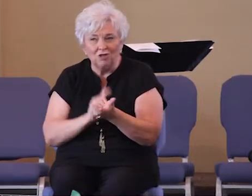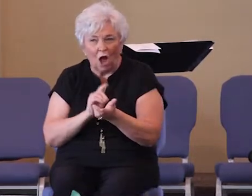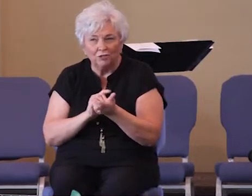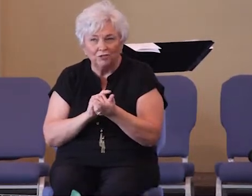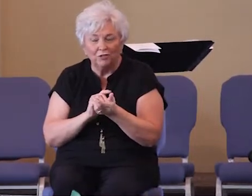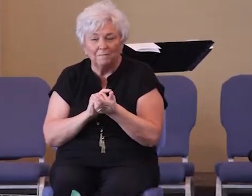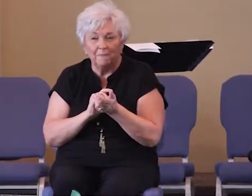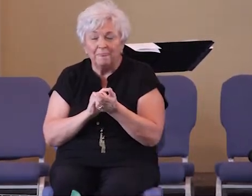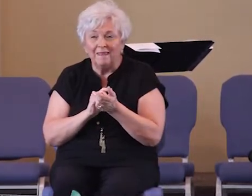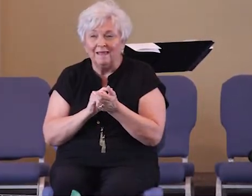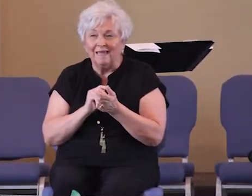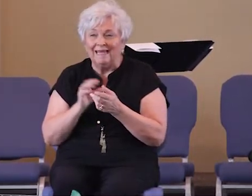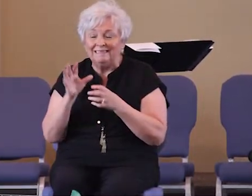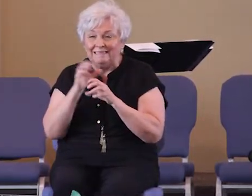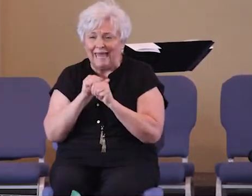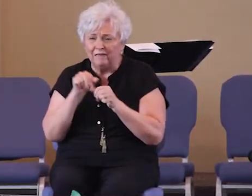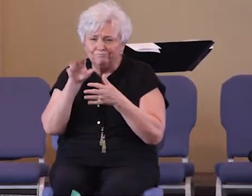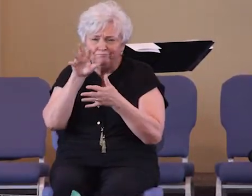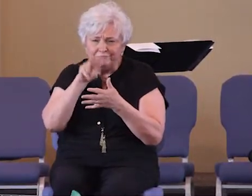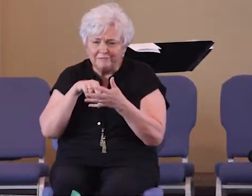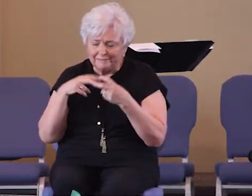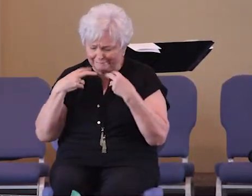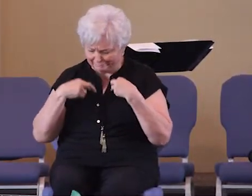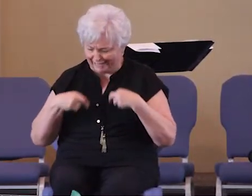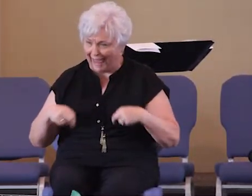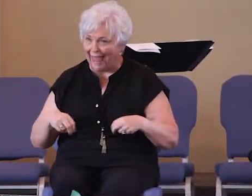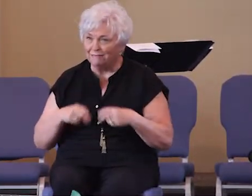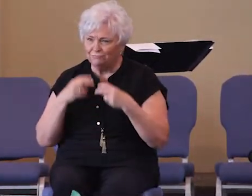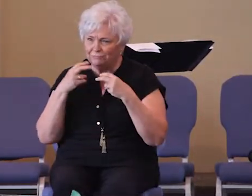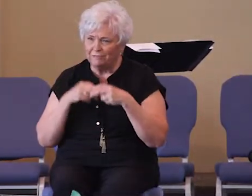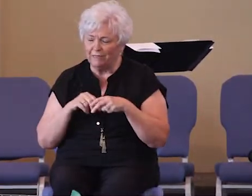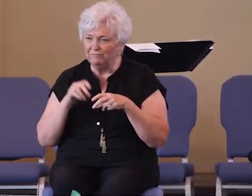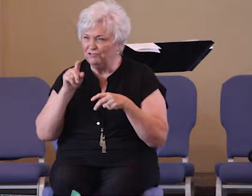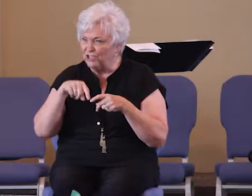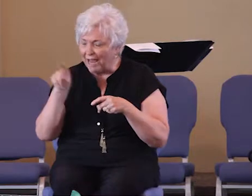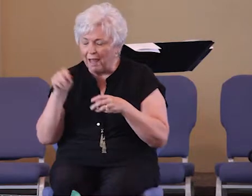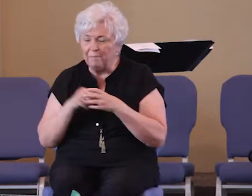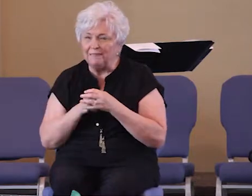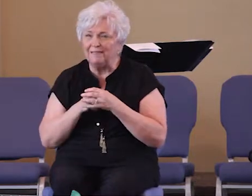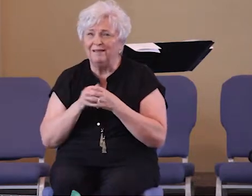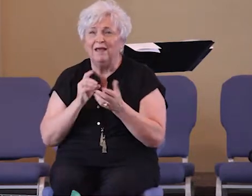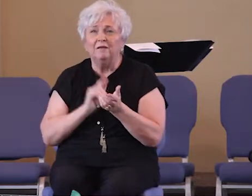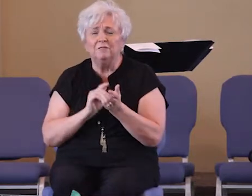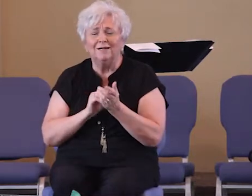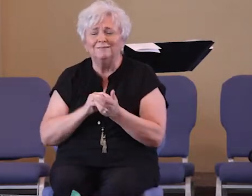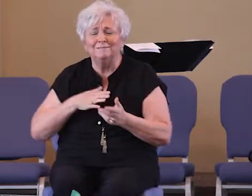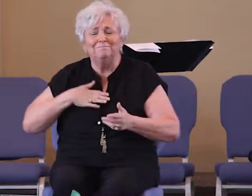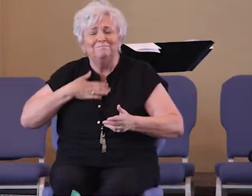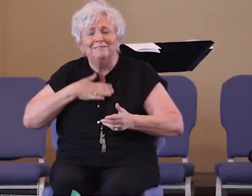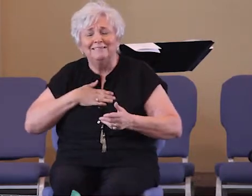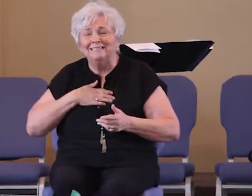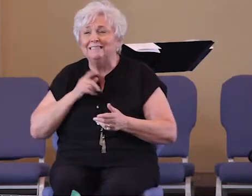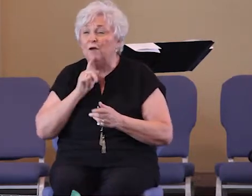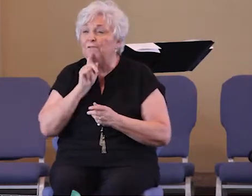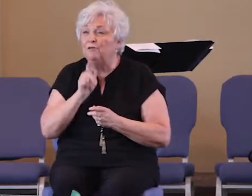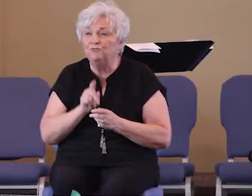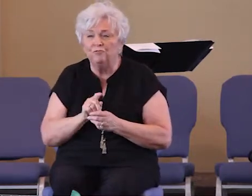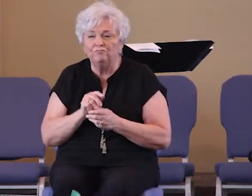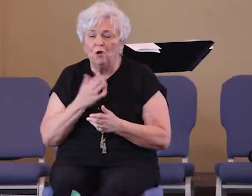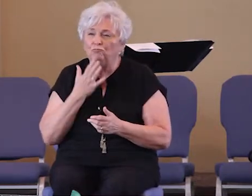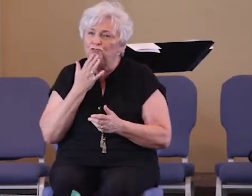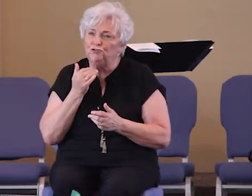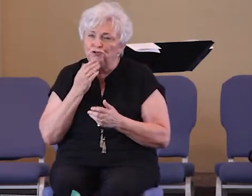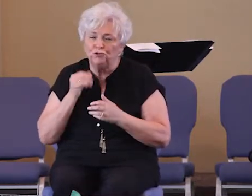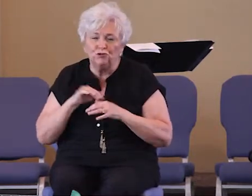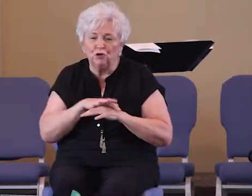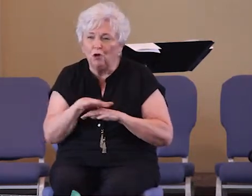all these scans and we'll probably have a lot more respect. And so we say, doctor, please tell me the truth. Don't sugarcoat it.